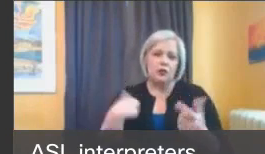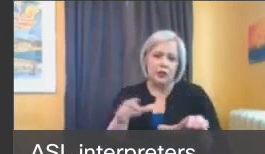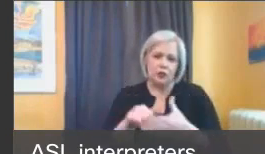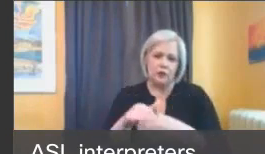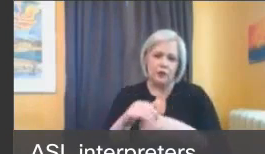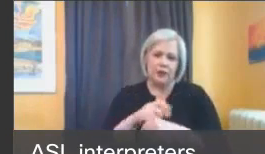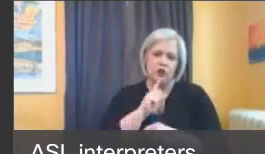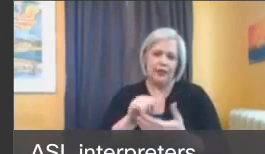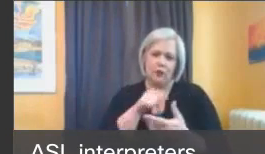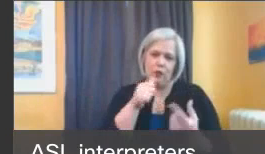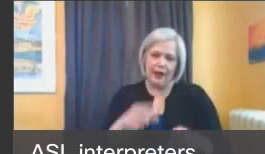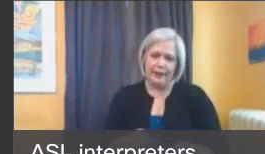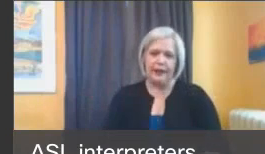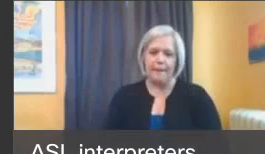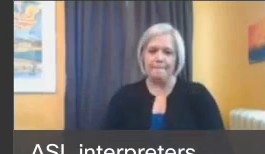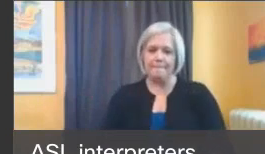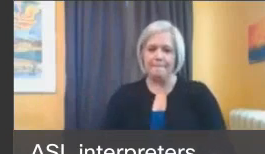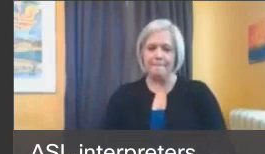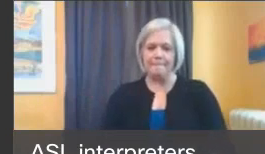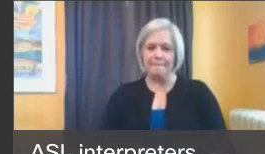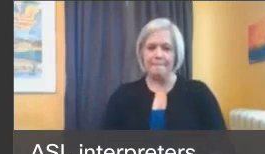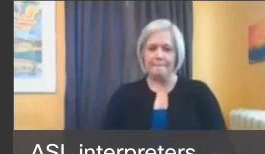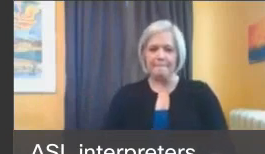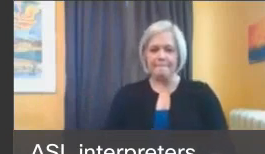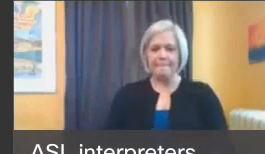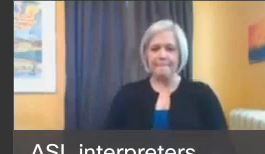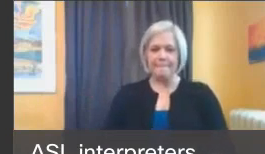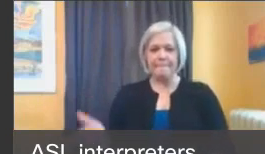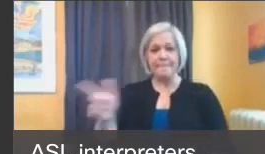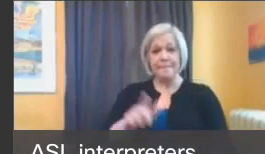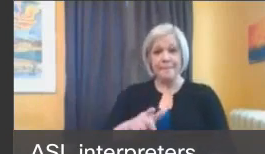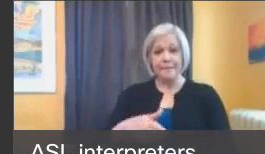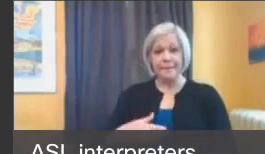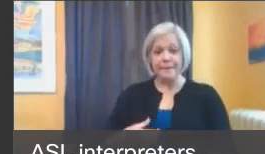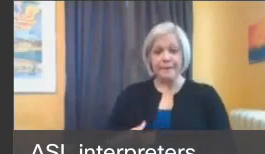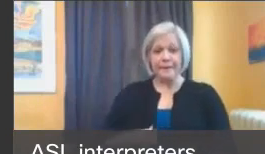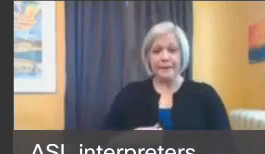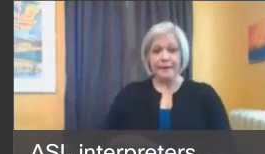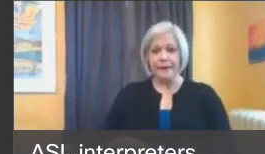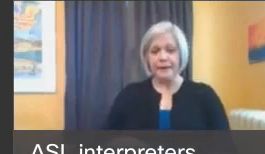Mute.